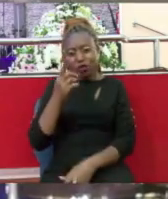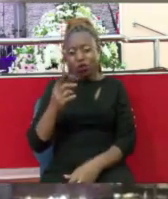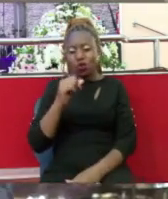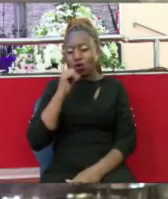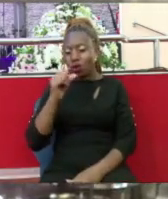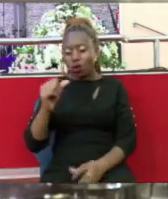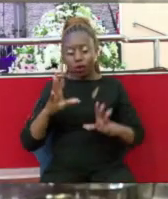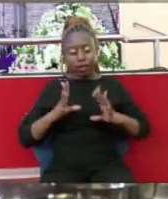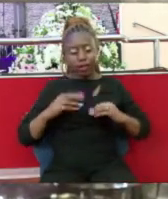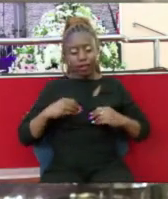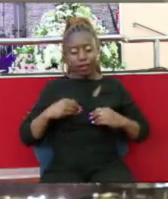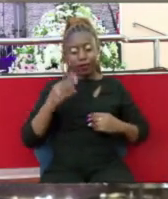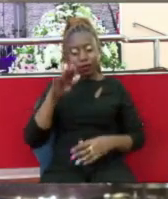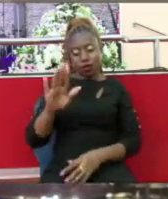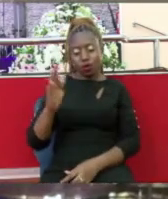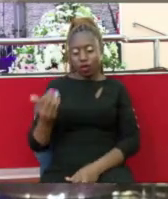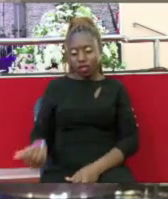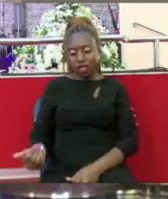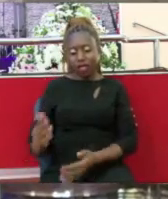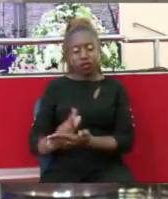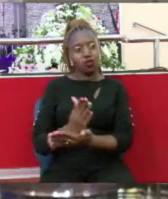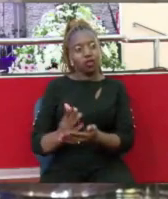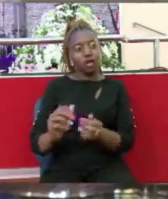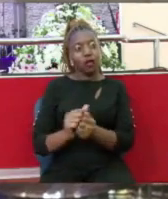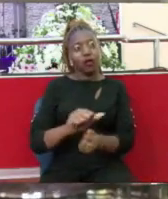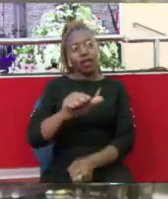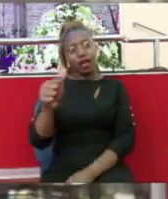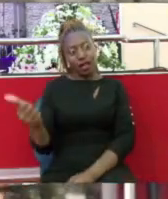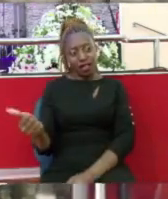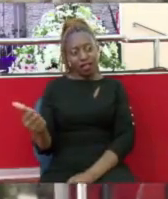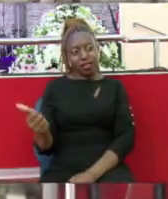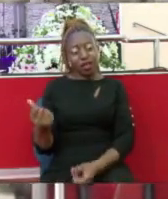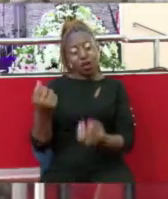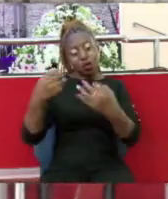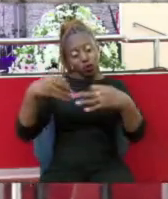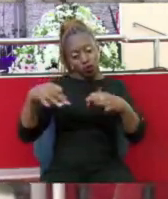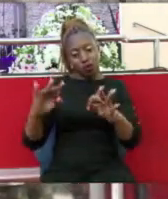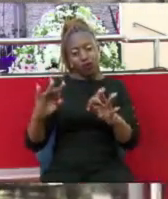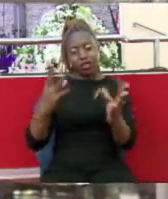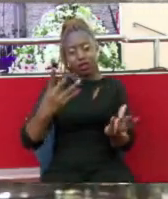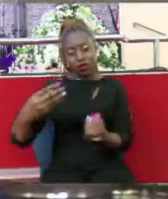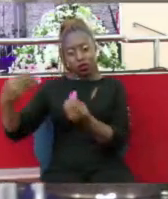share with others, you are free to take your child to another school.